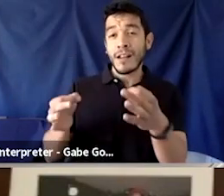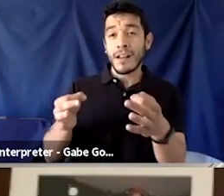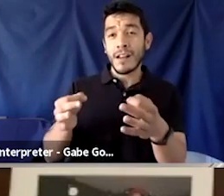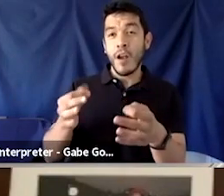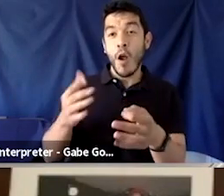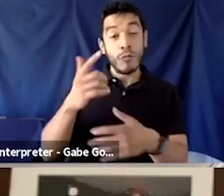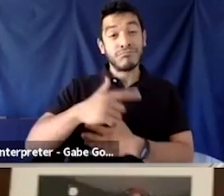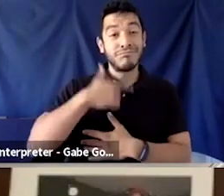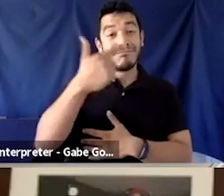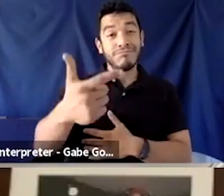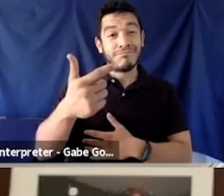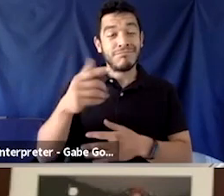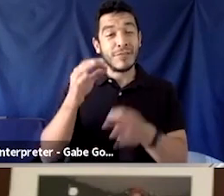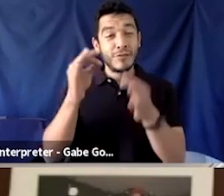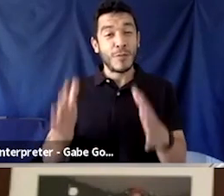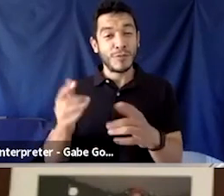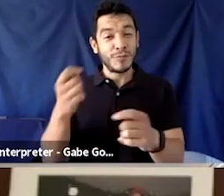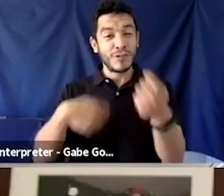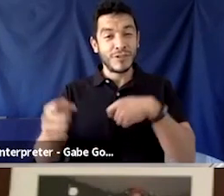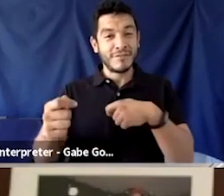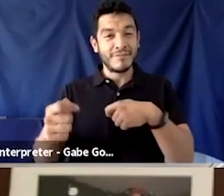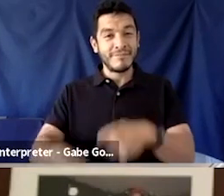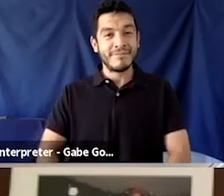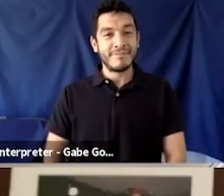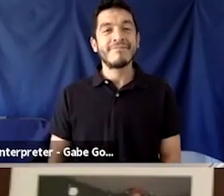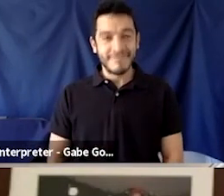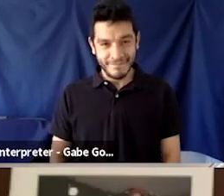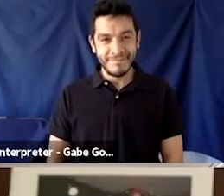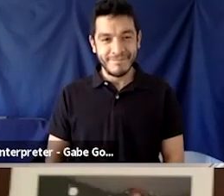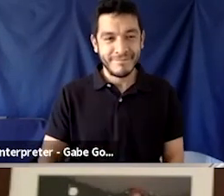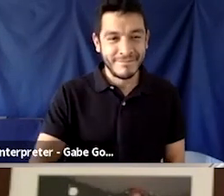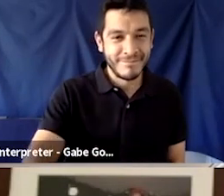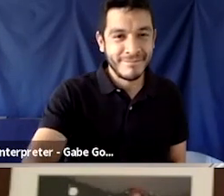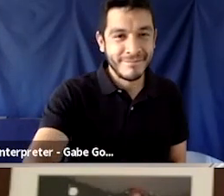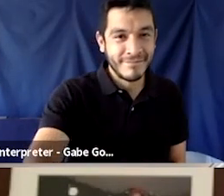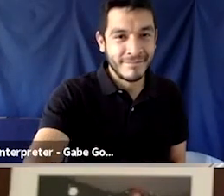used this, the journeyman, you're a journeyman actor. What does that mean?